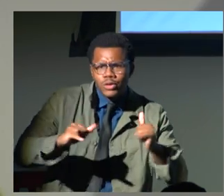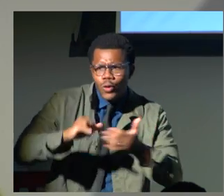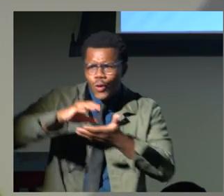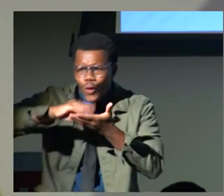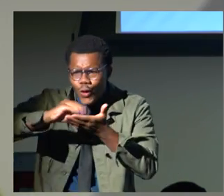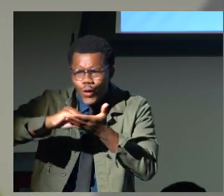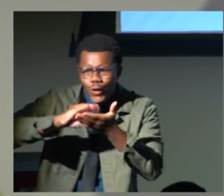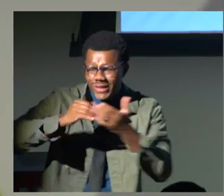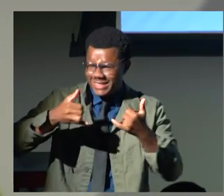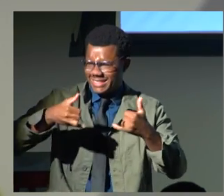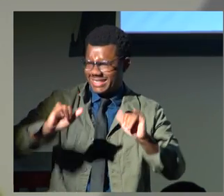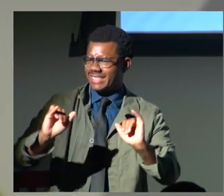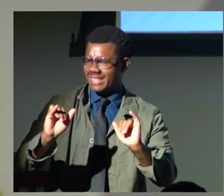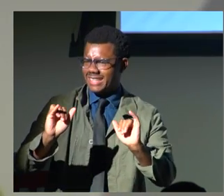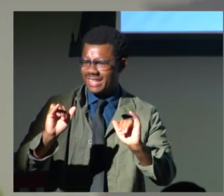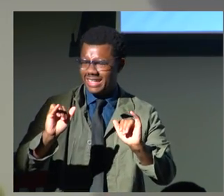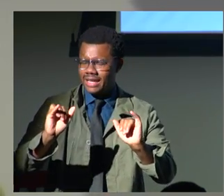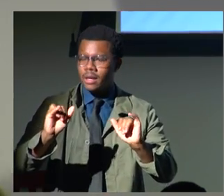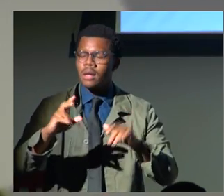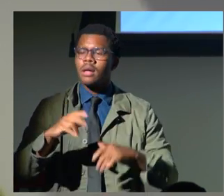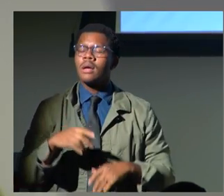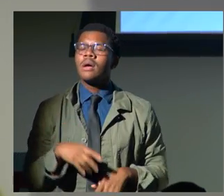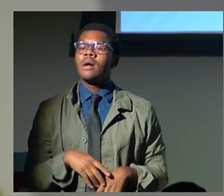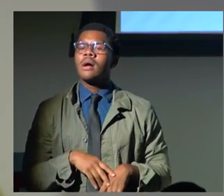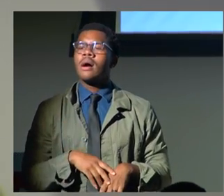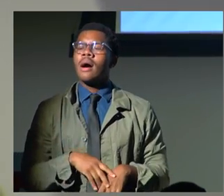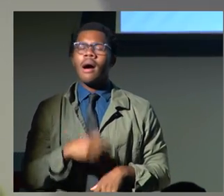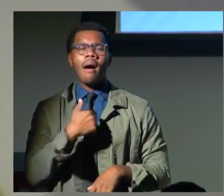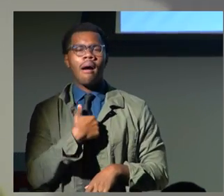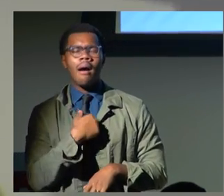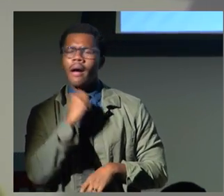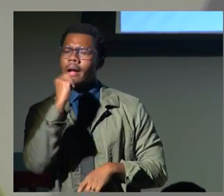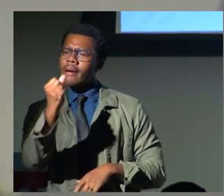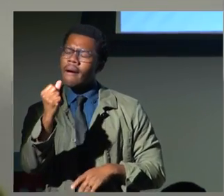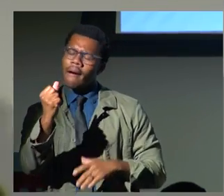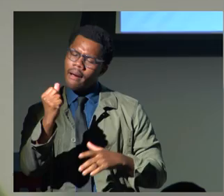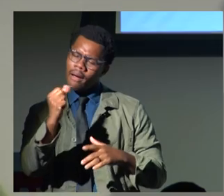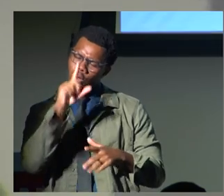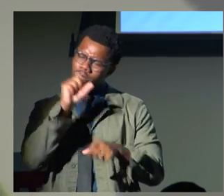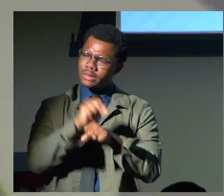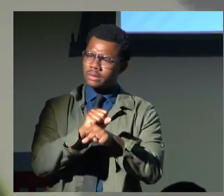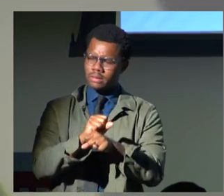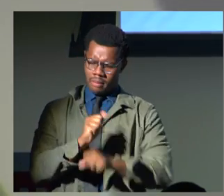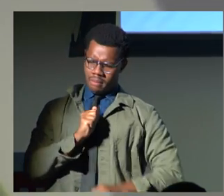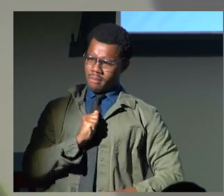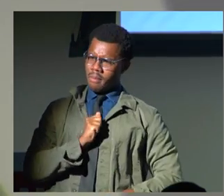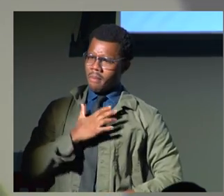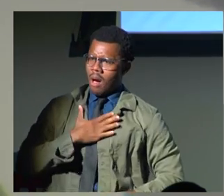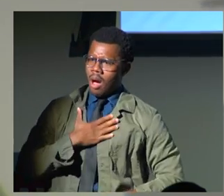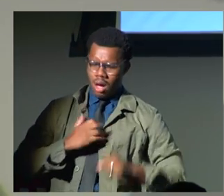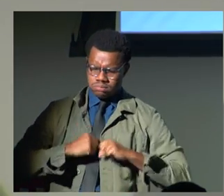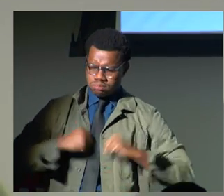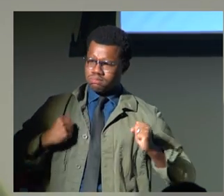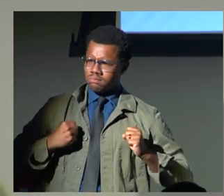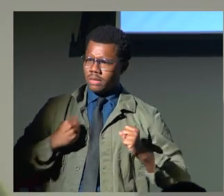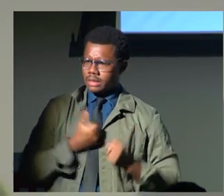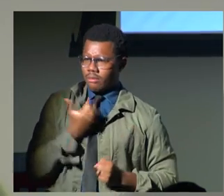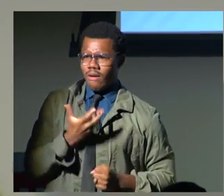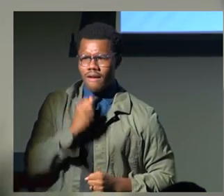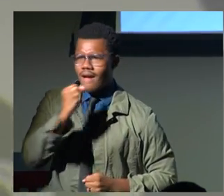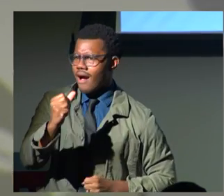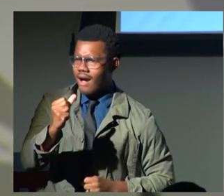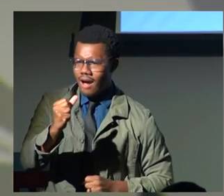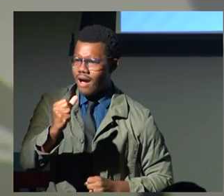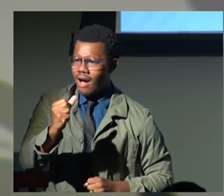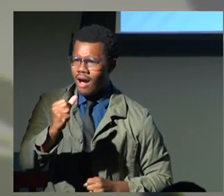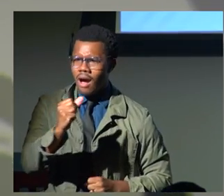being in a space where I can actively express myself through a lens that I found to be